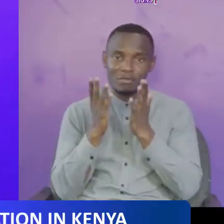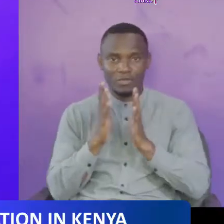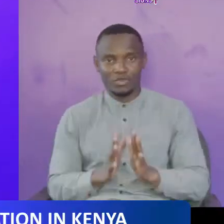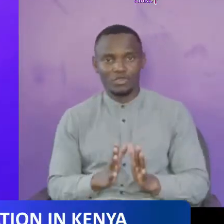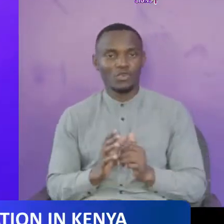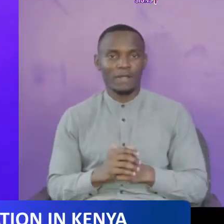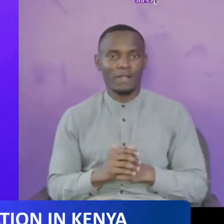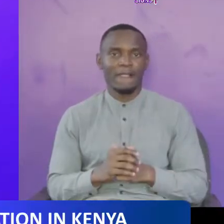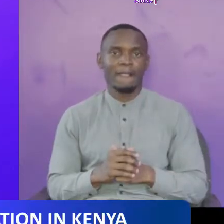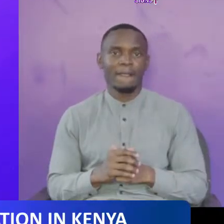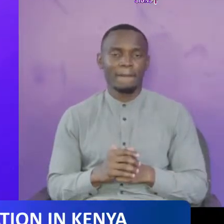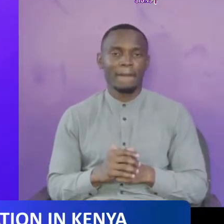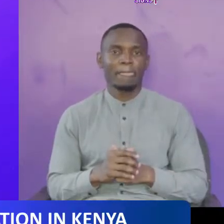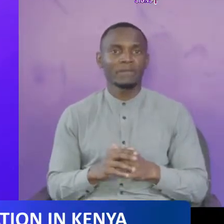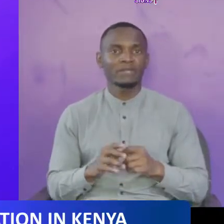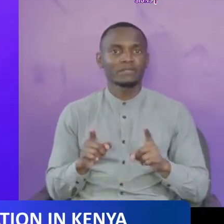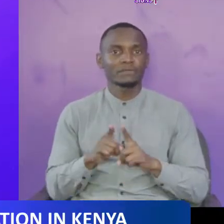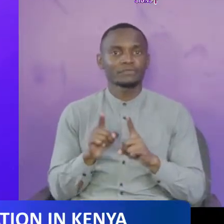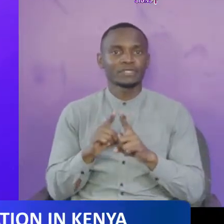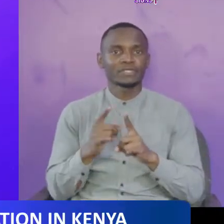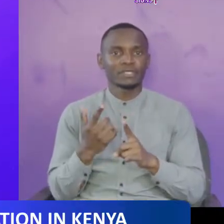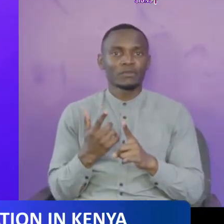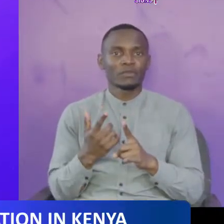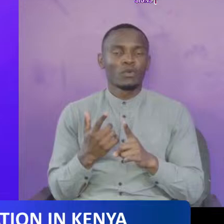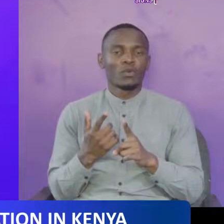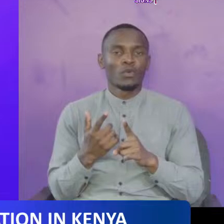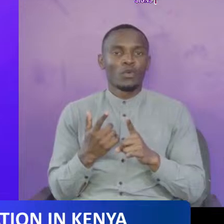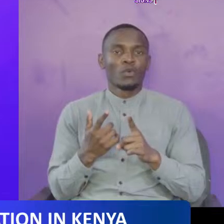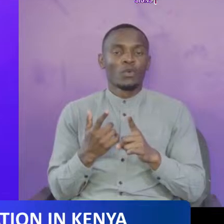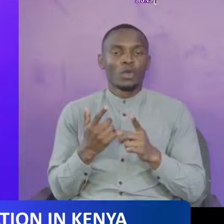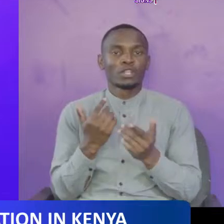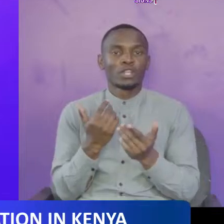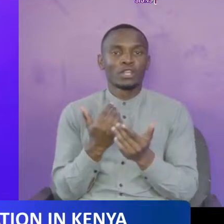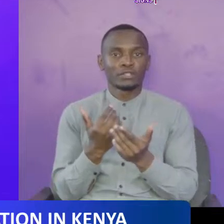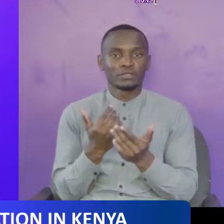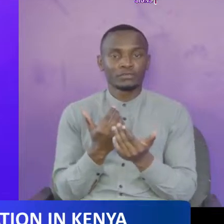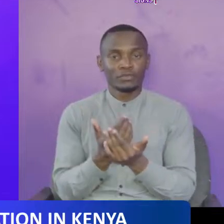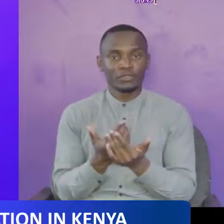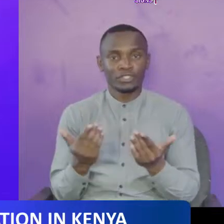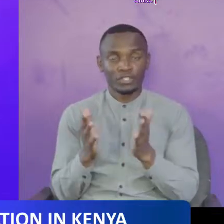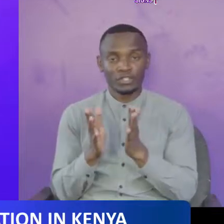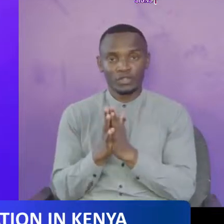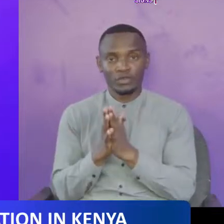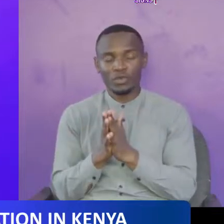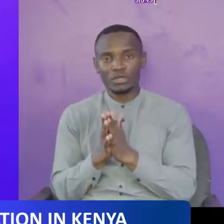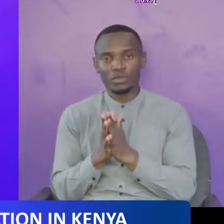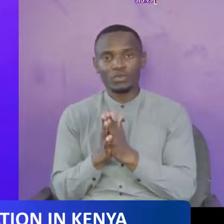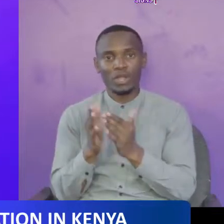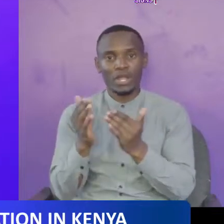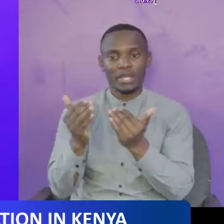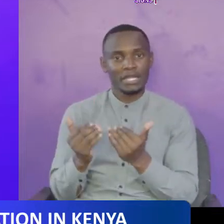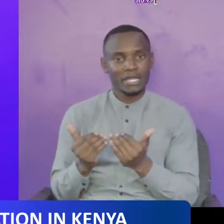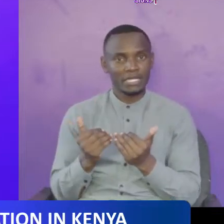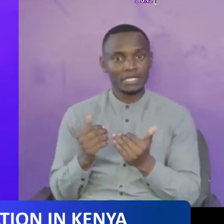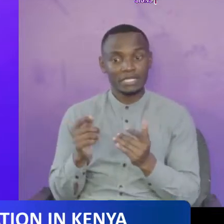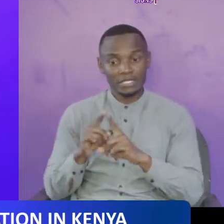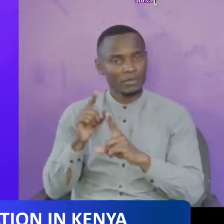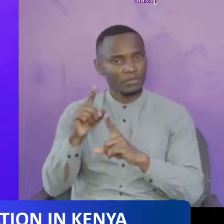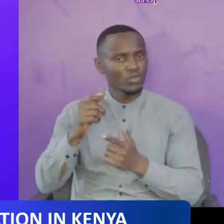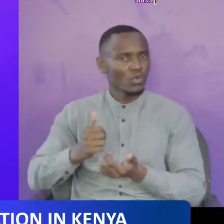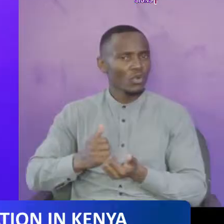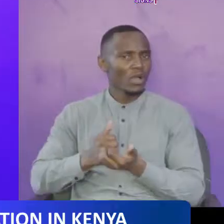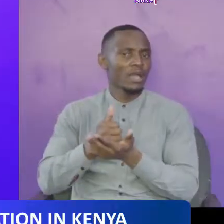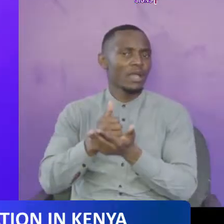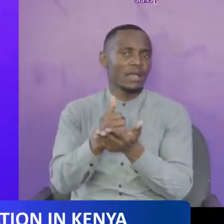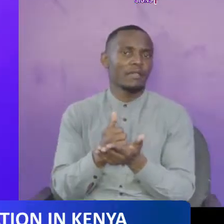children's needs who are misfortune or who have undergone misfortune is what is appealing to you. Your business skills start